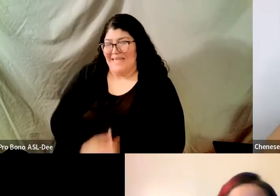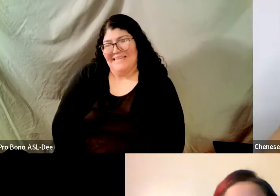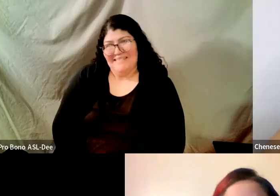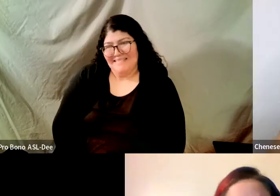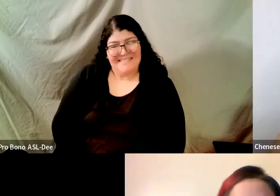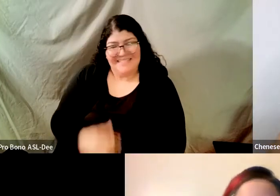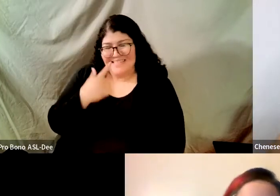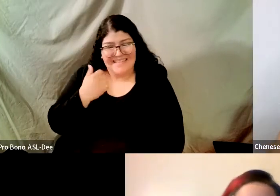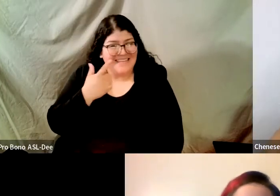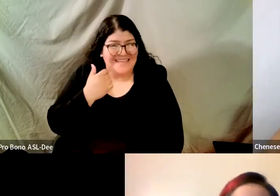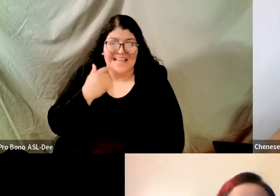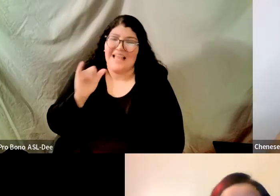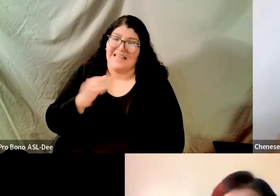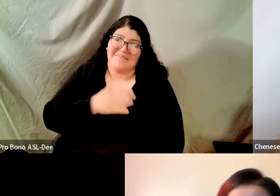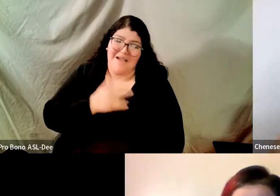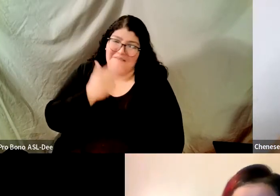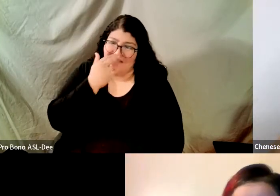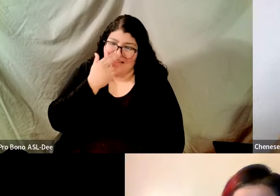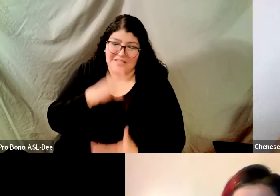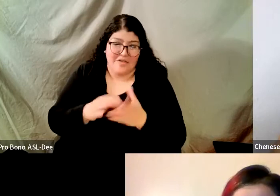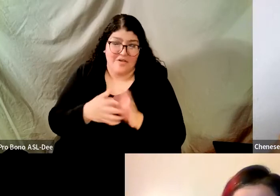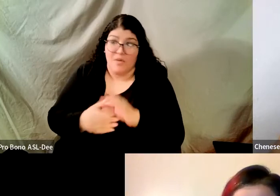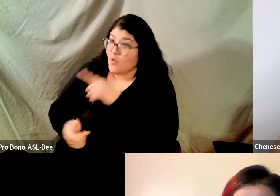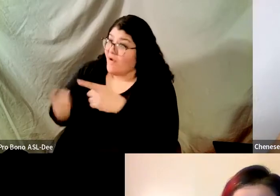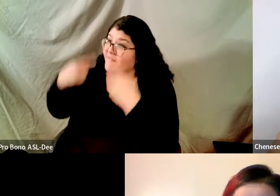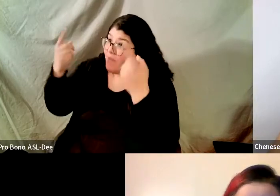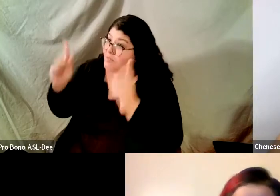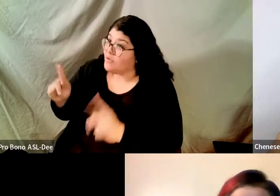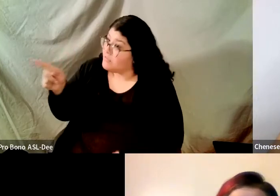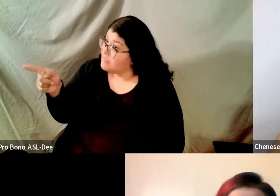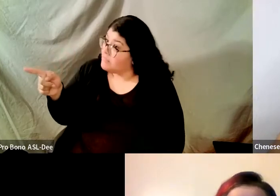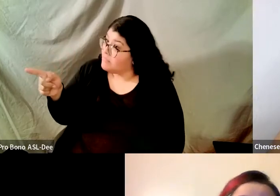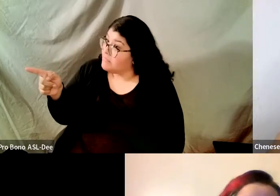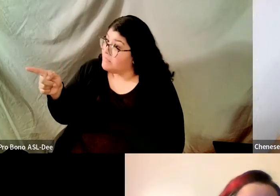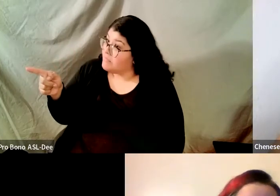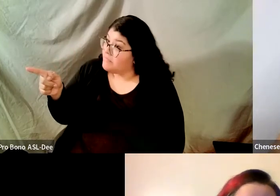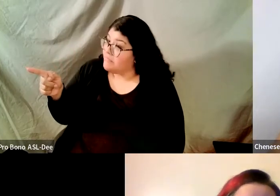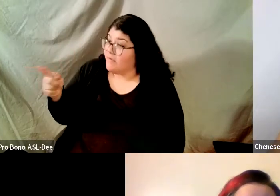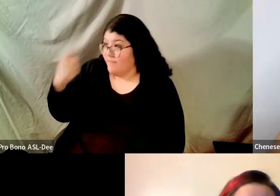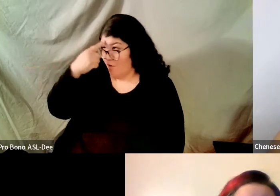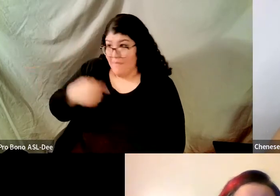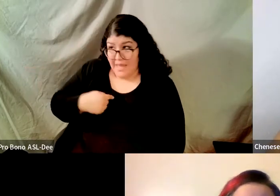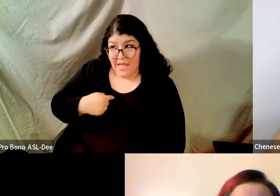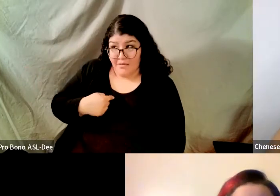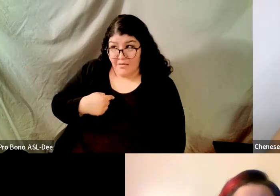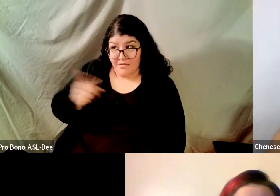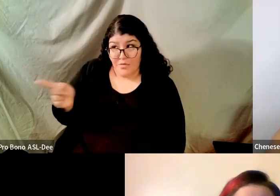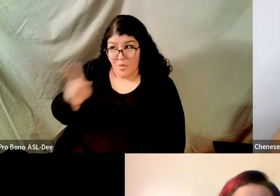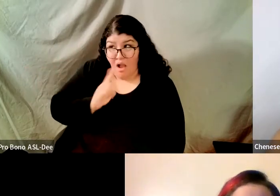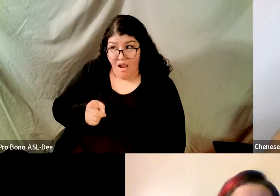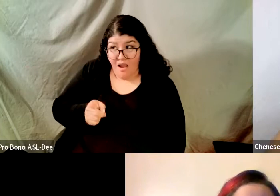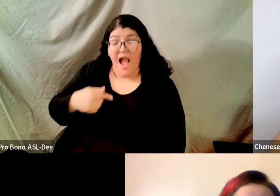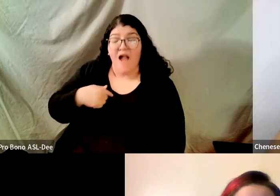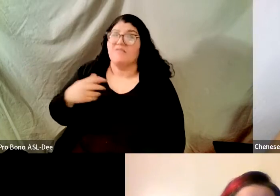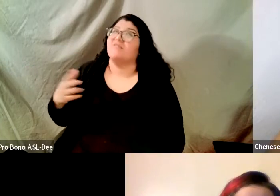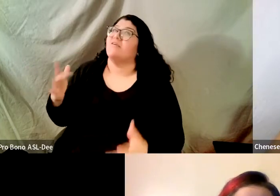So yeah, that's my funny story. Well, you are a celebrity. You know, to me, you are. Like, I was very excited